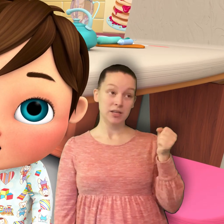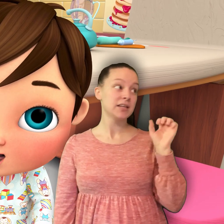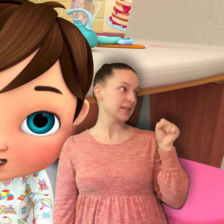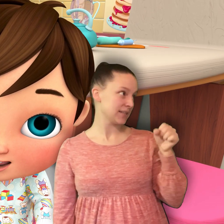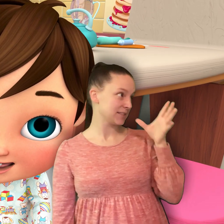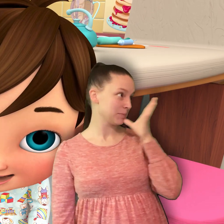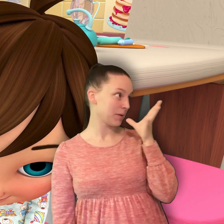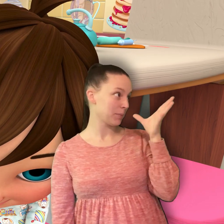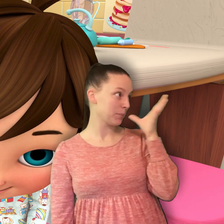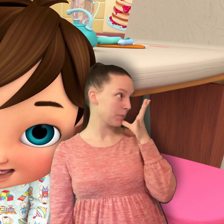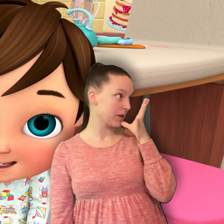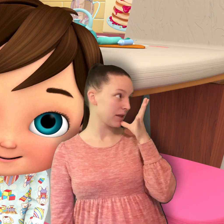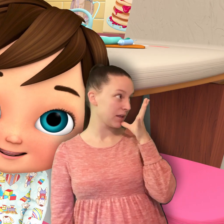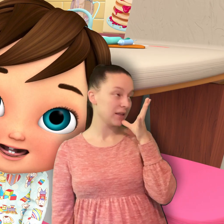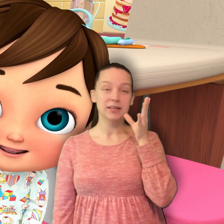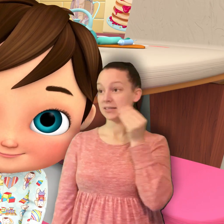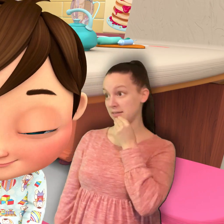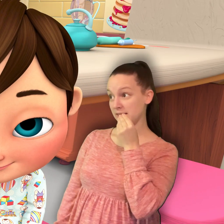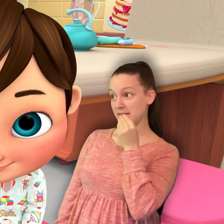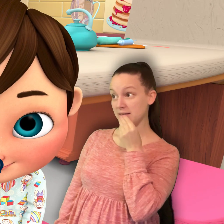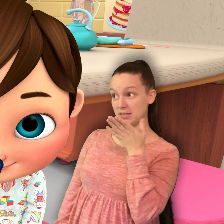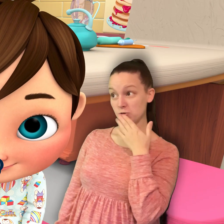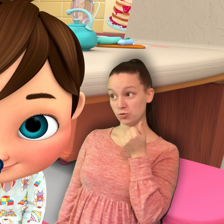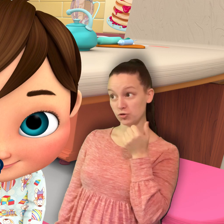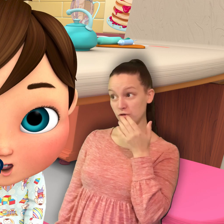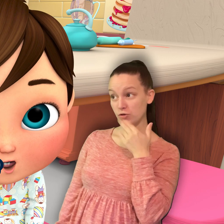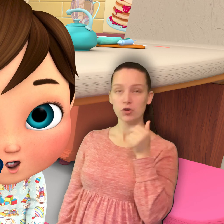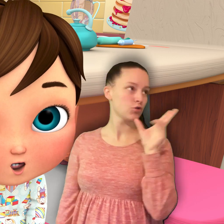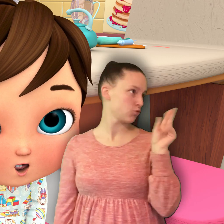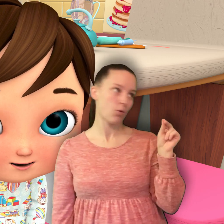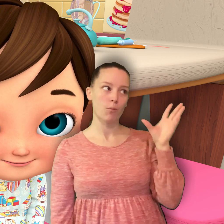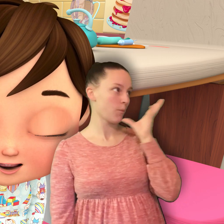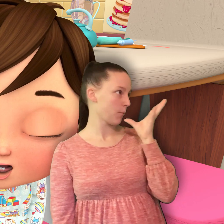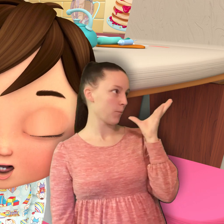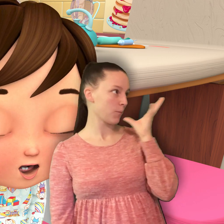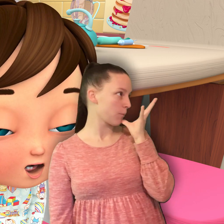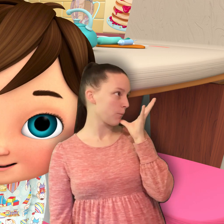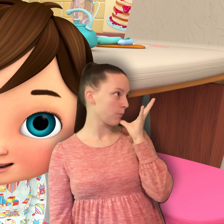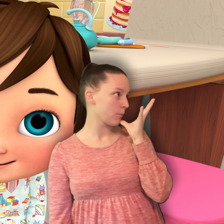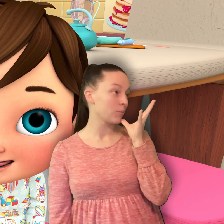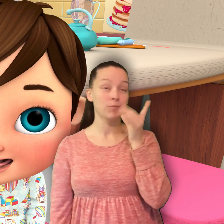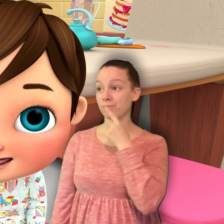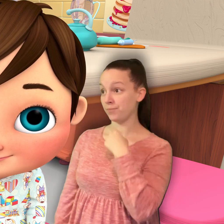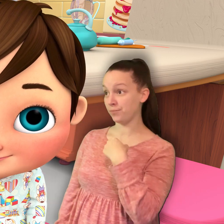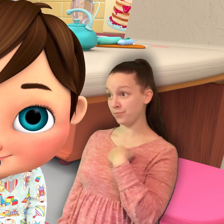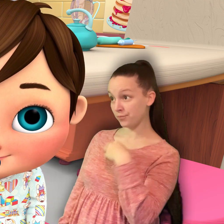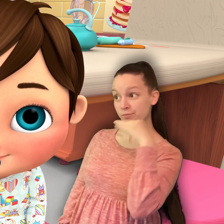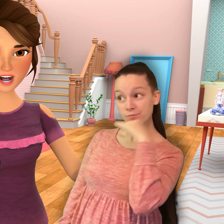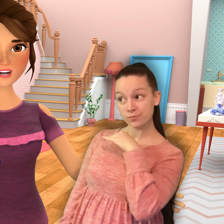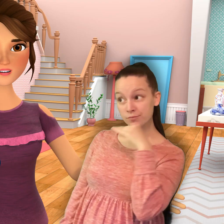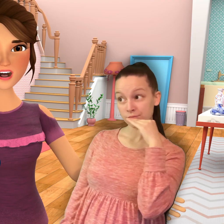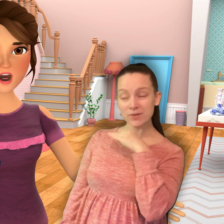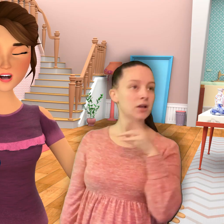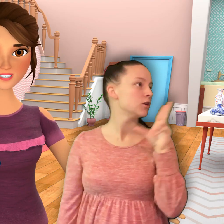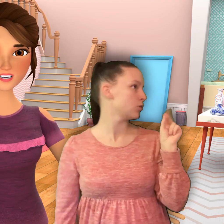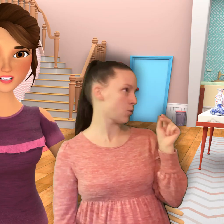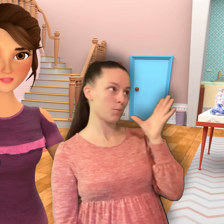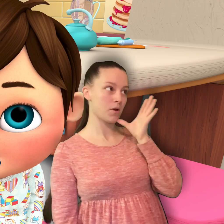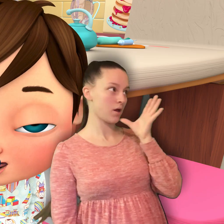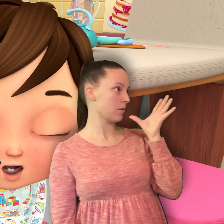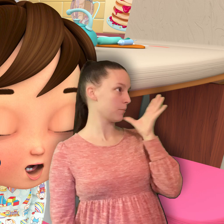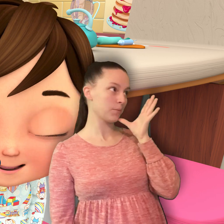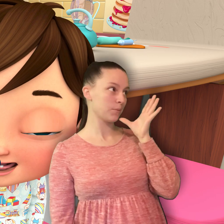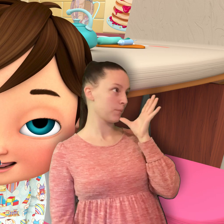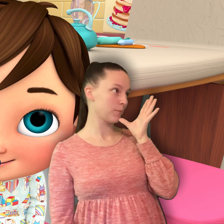Johny Johny yes Mama eating sugar no Mama telling